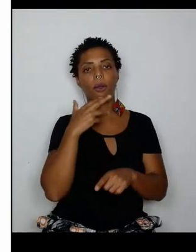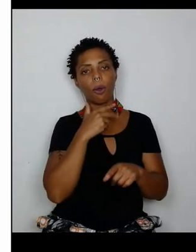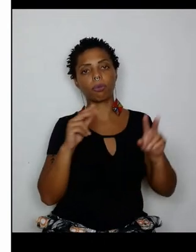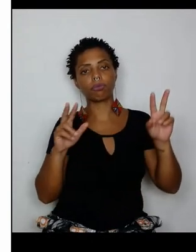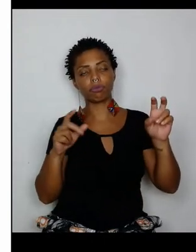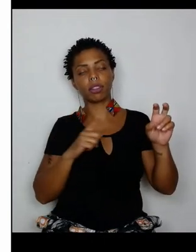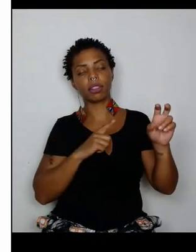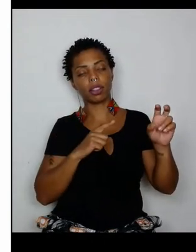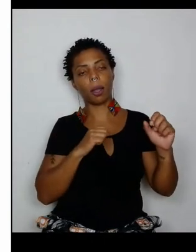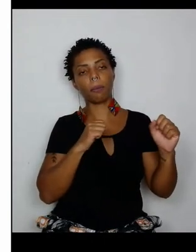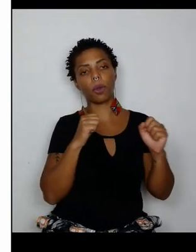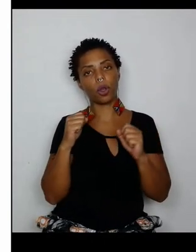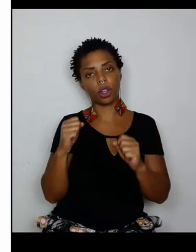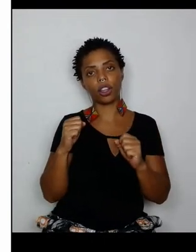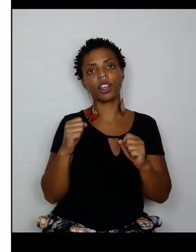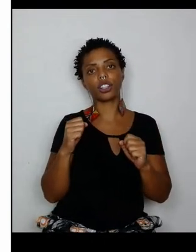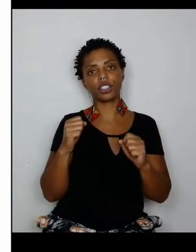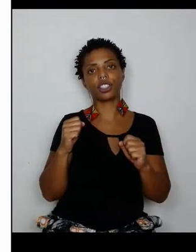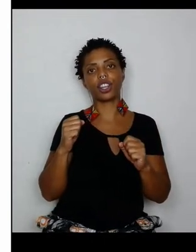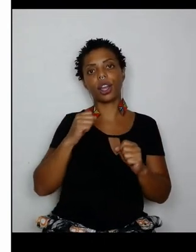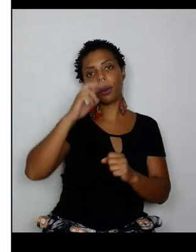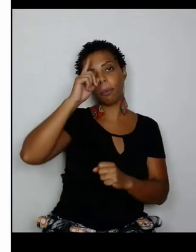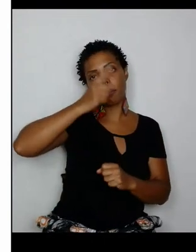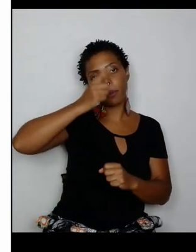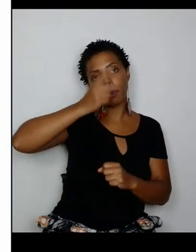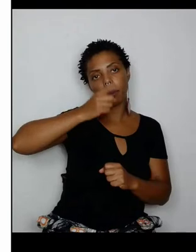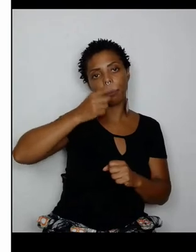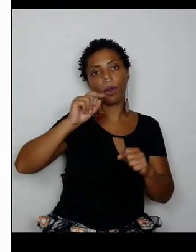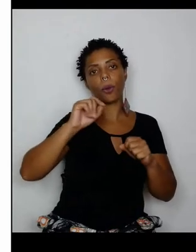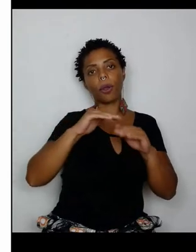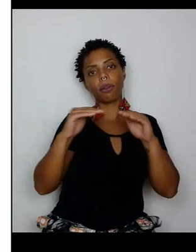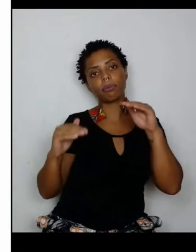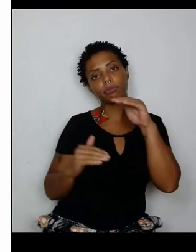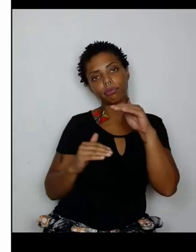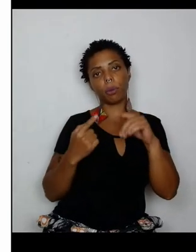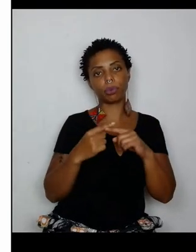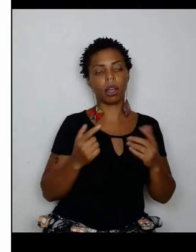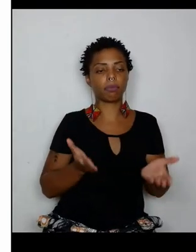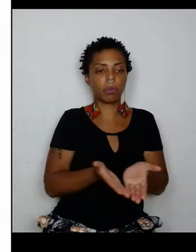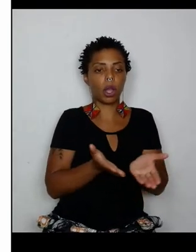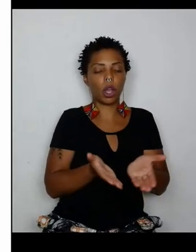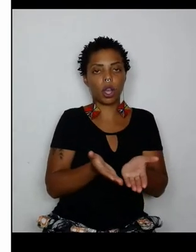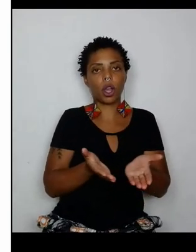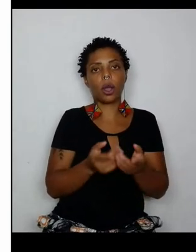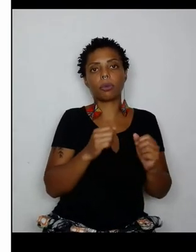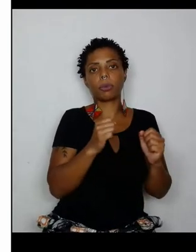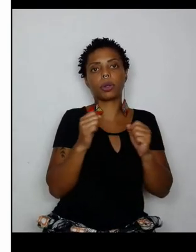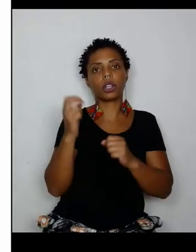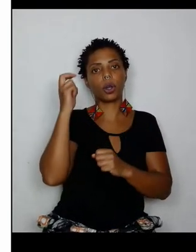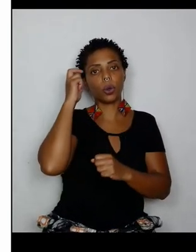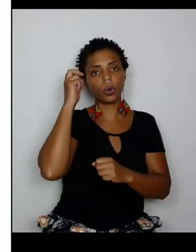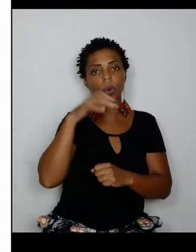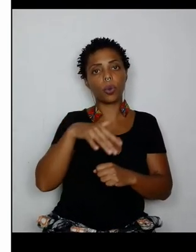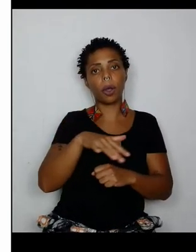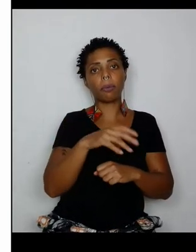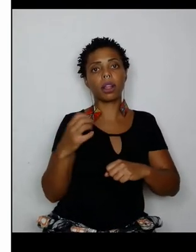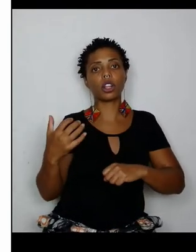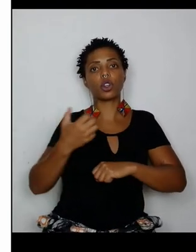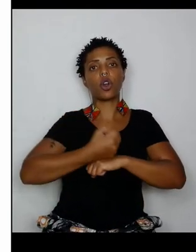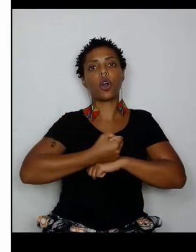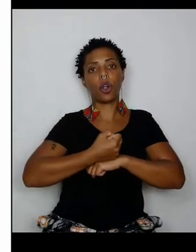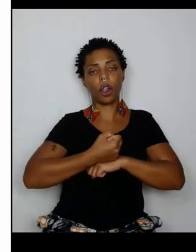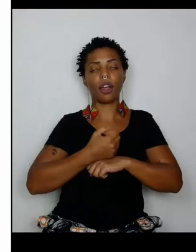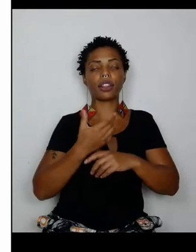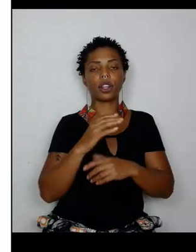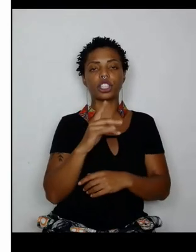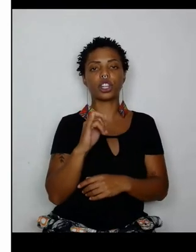to a situation of unequal resources and cultural power in a colonial setting child's rights ultimately quote in the absence of